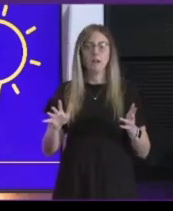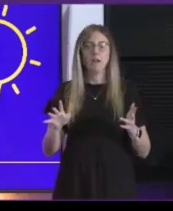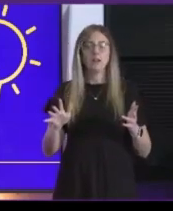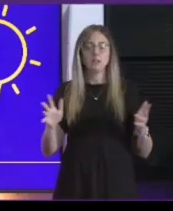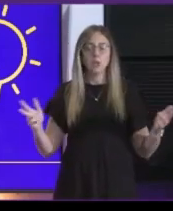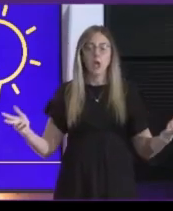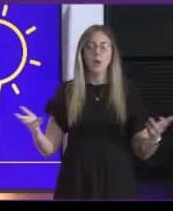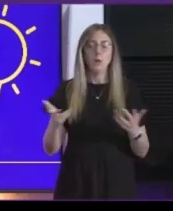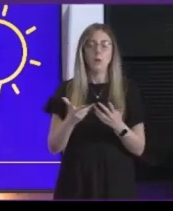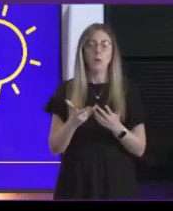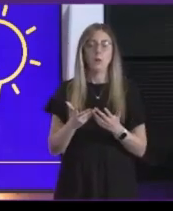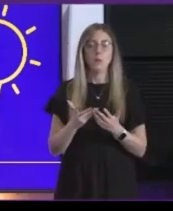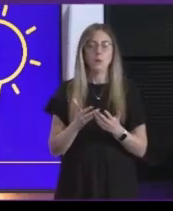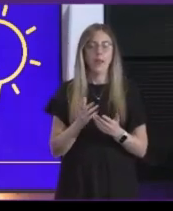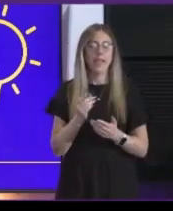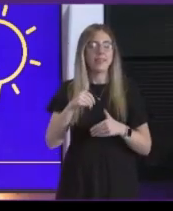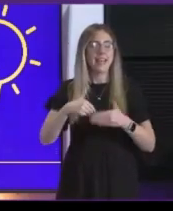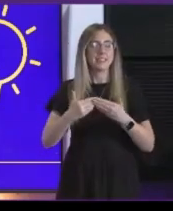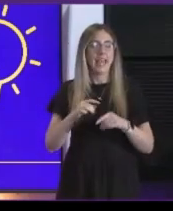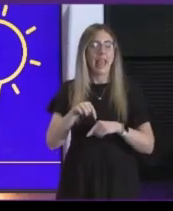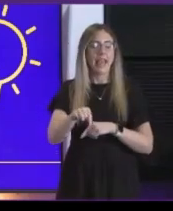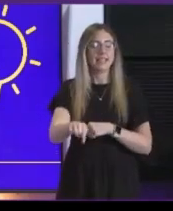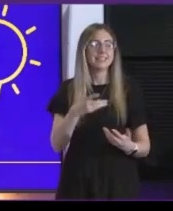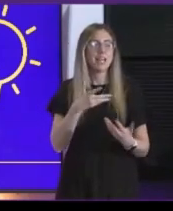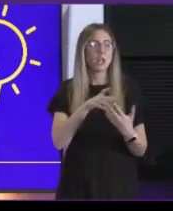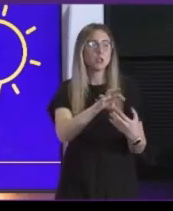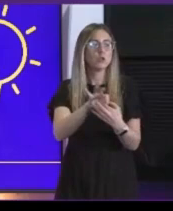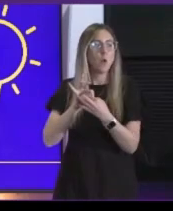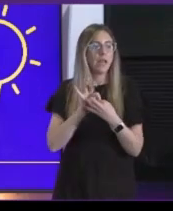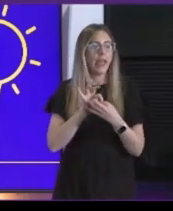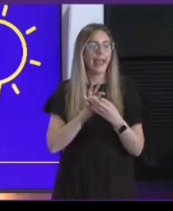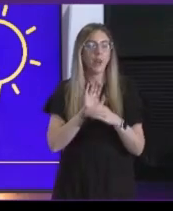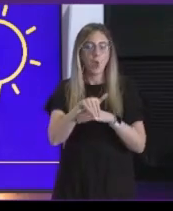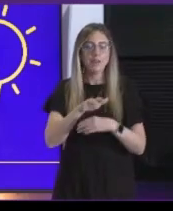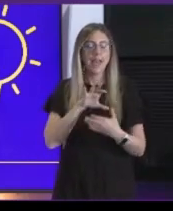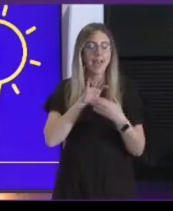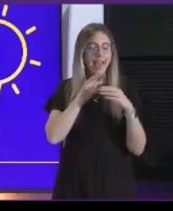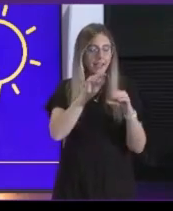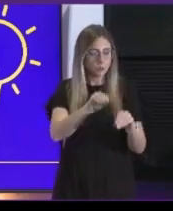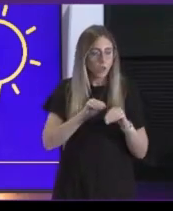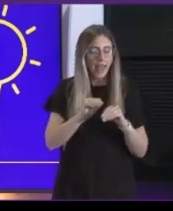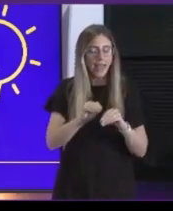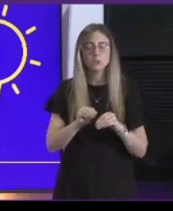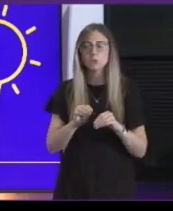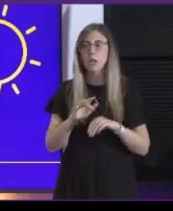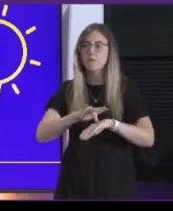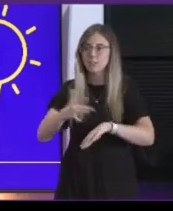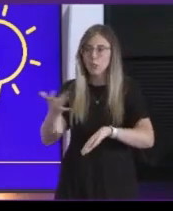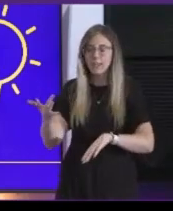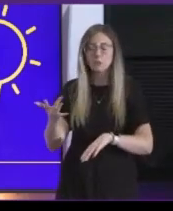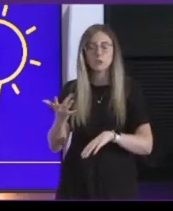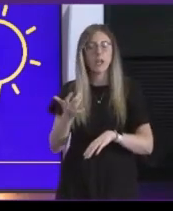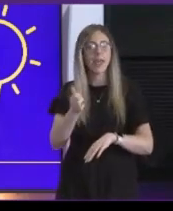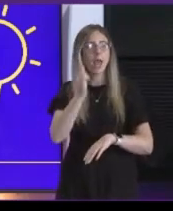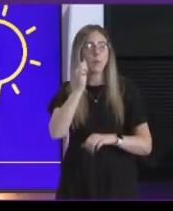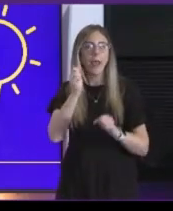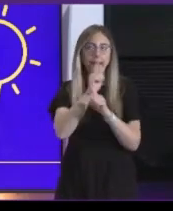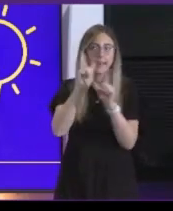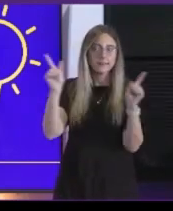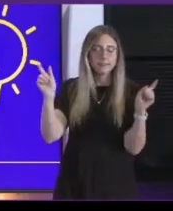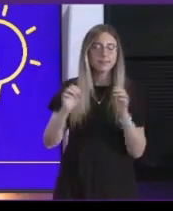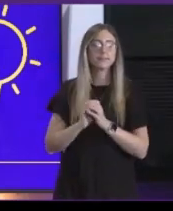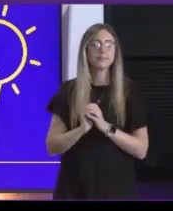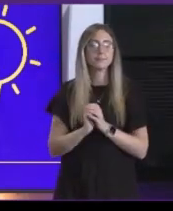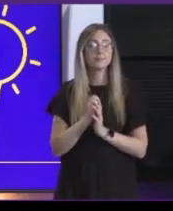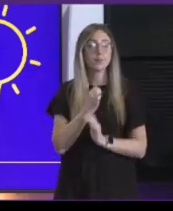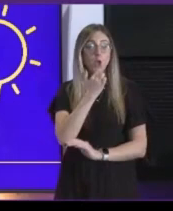up what we're all going to do over the next couple of days, which is join in with all these conversations about education, awareness raising, professionalization. I think the